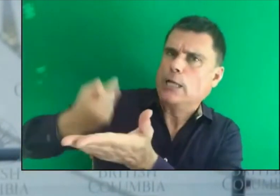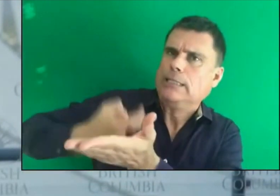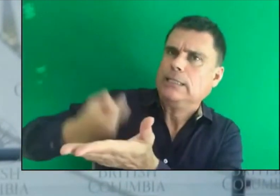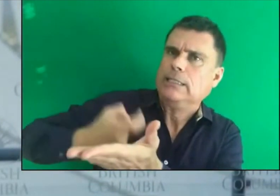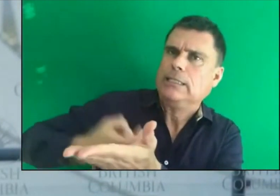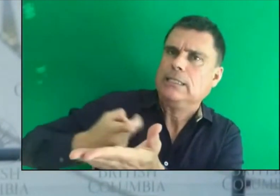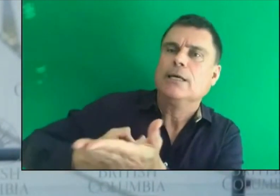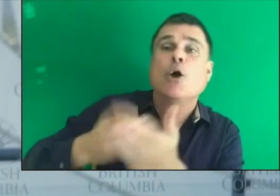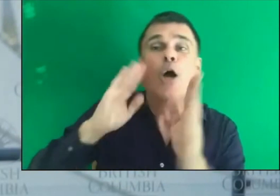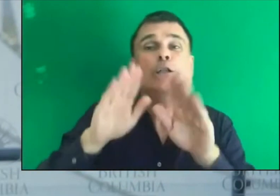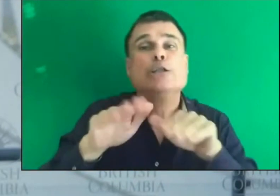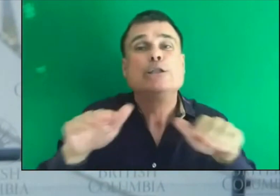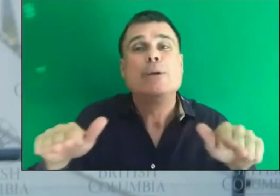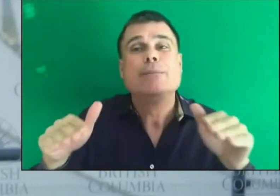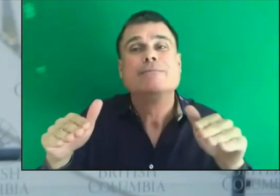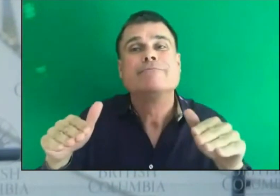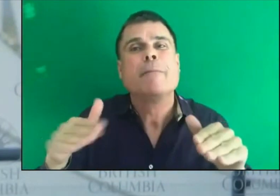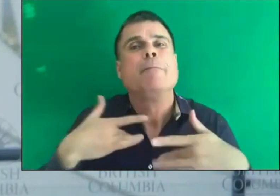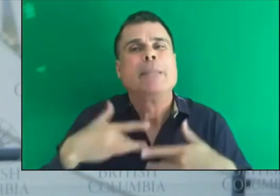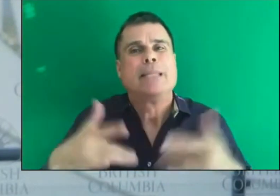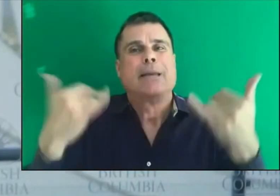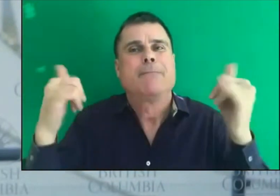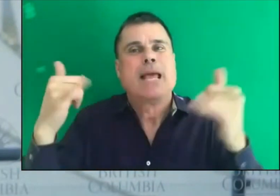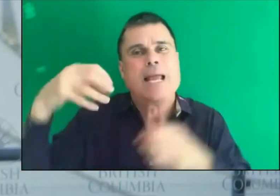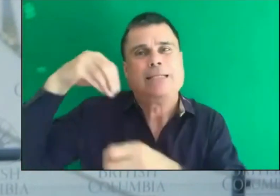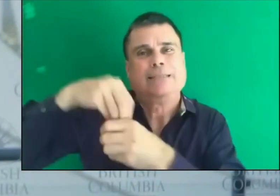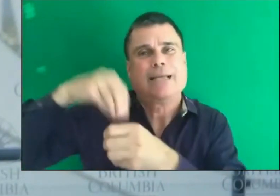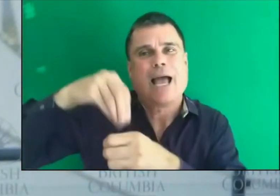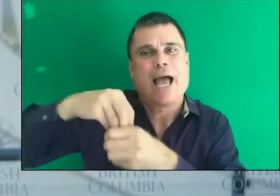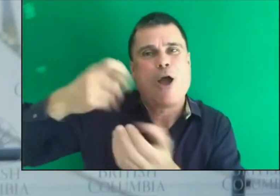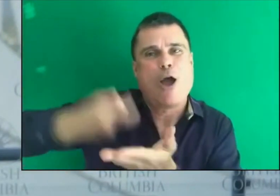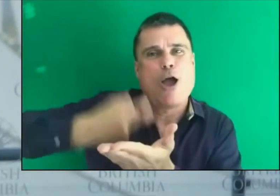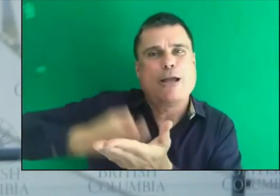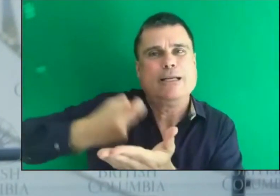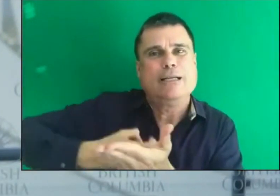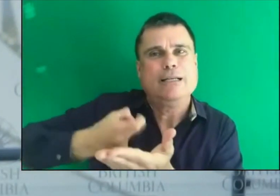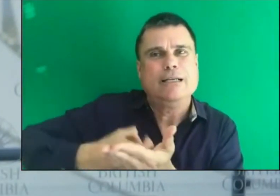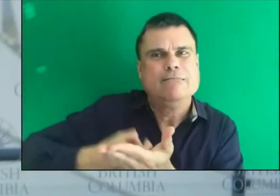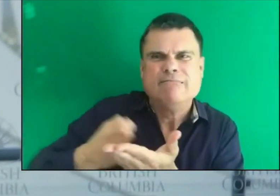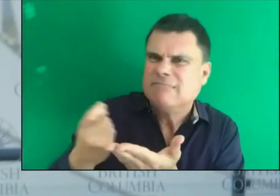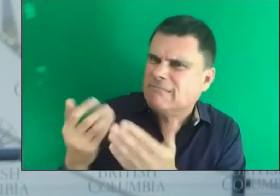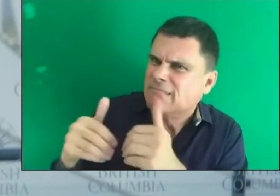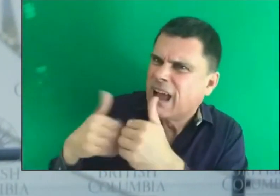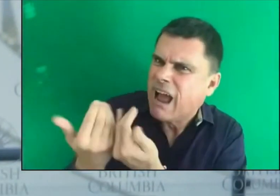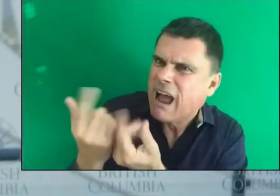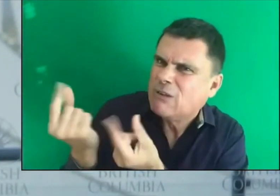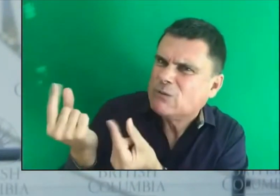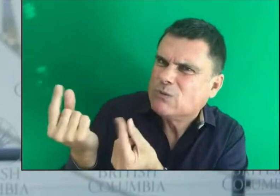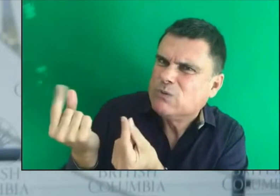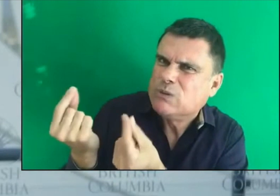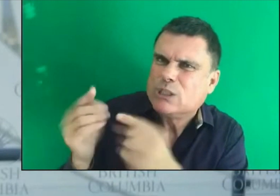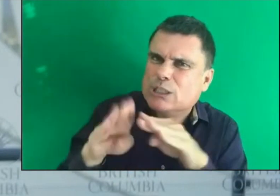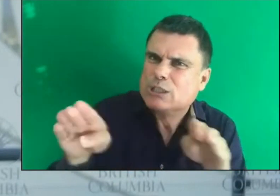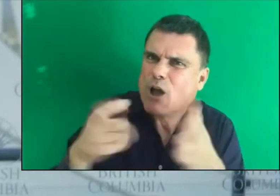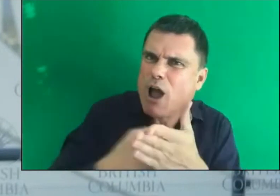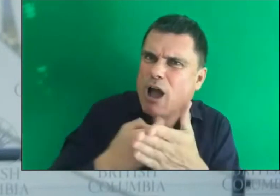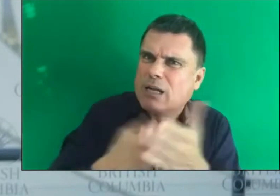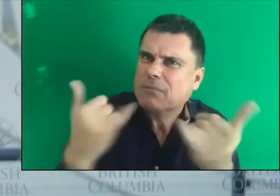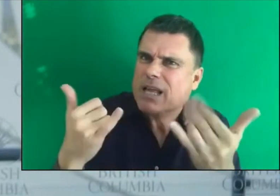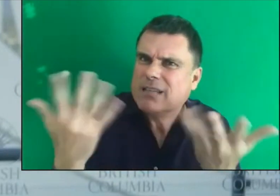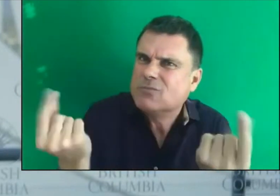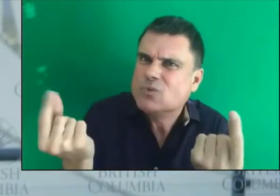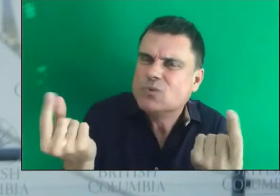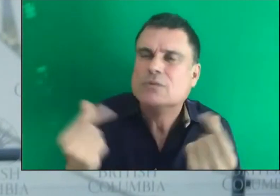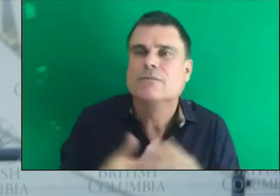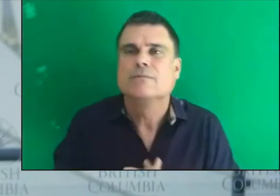public health is working very closely with schools to make sure that that continues. Do you have a follow-up, Keith? Yeah, it's just more